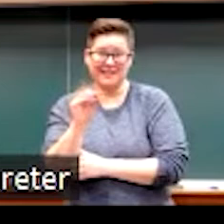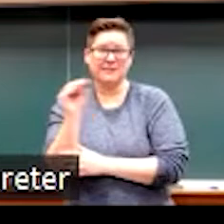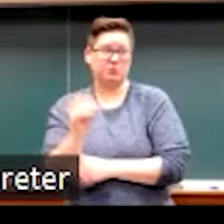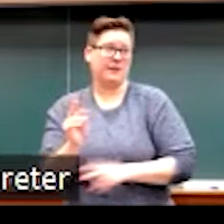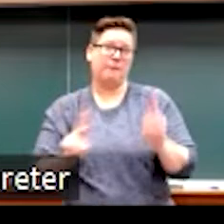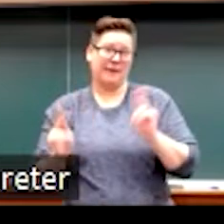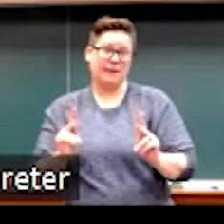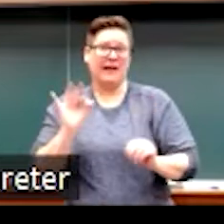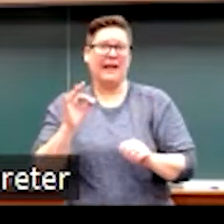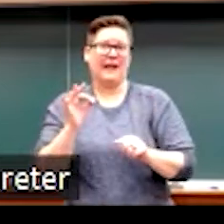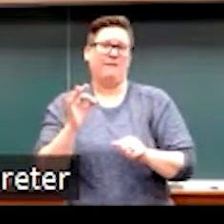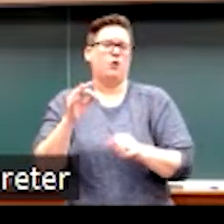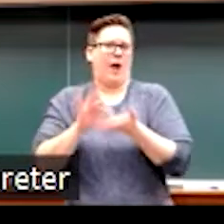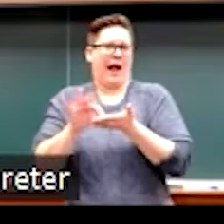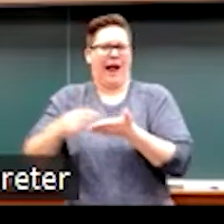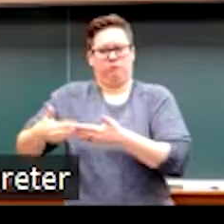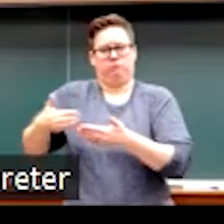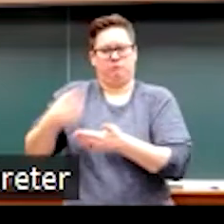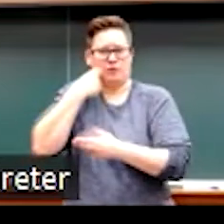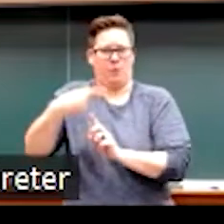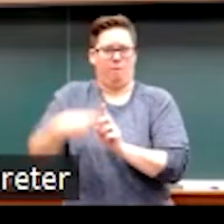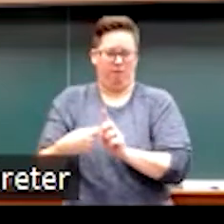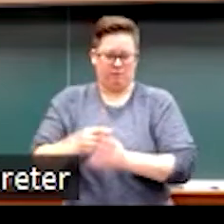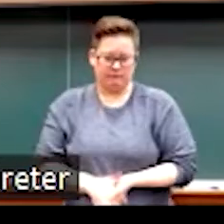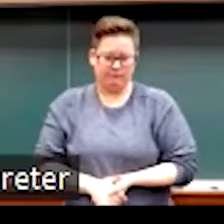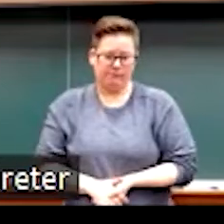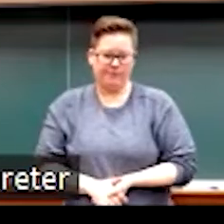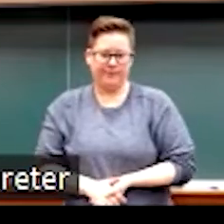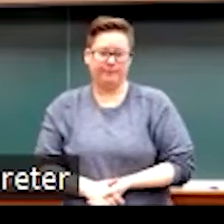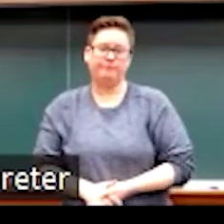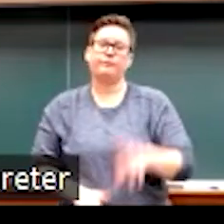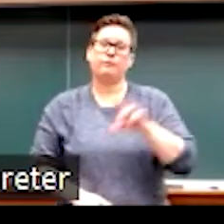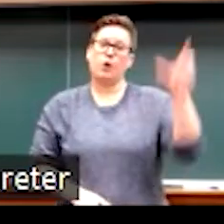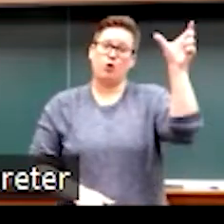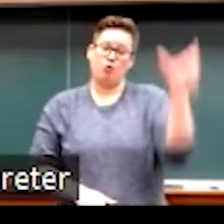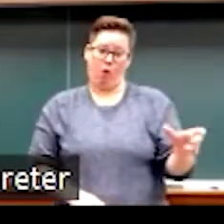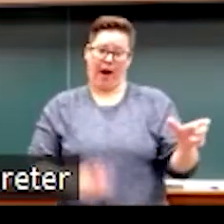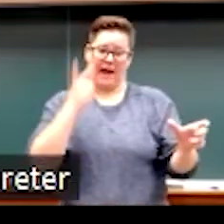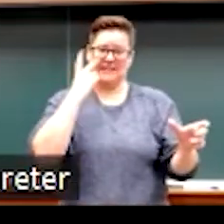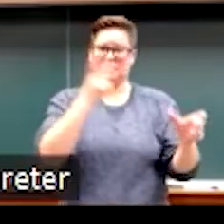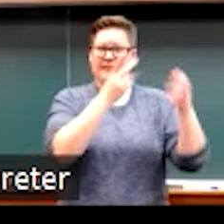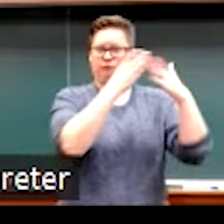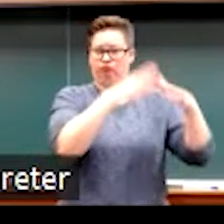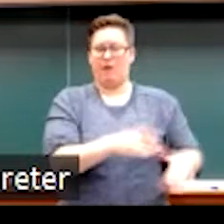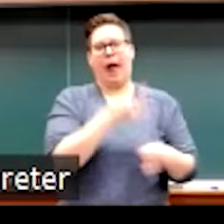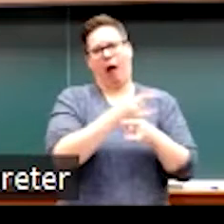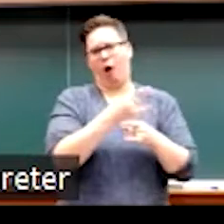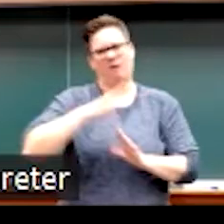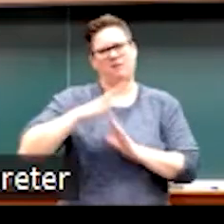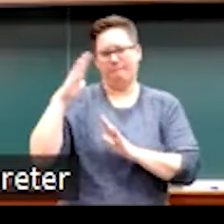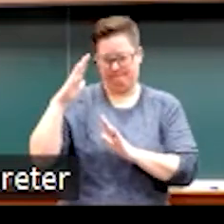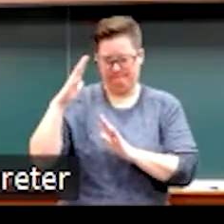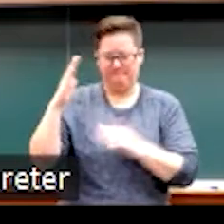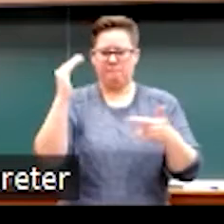of people if you use a past month marker. And then on the right, you can see how that breaks down with alcohol being the most